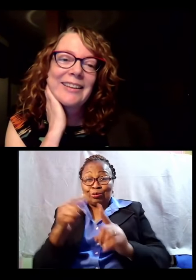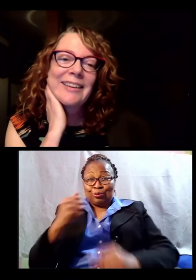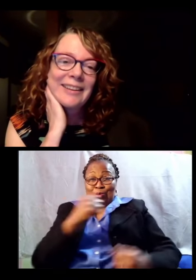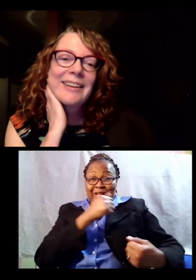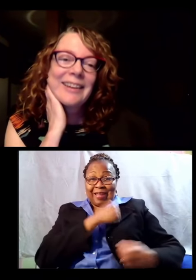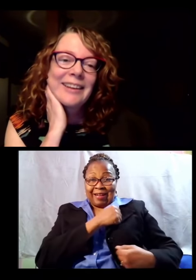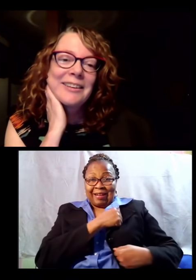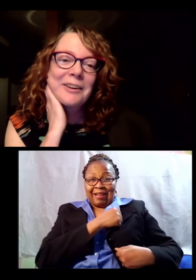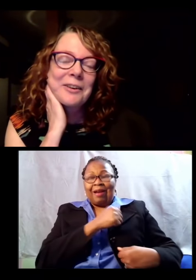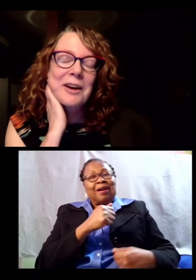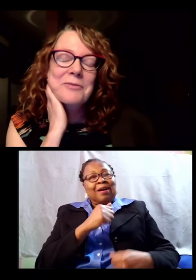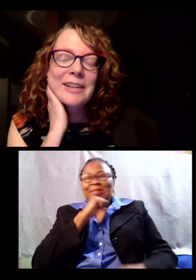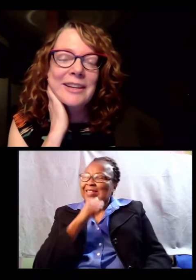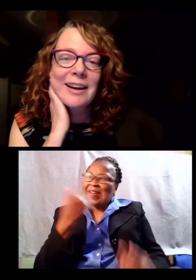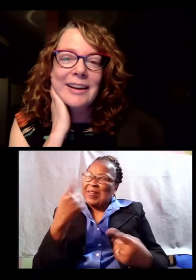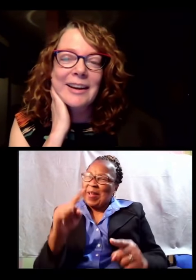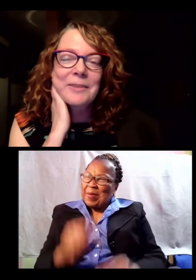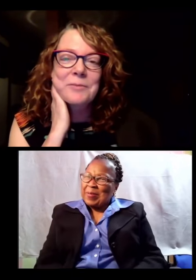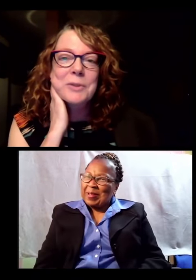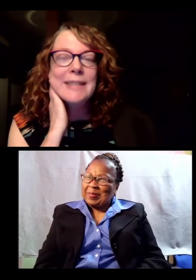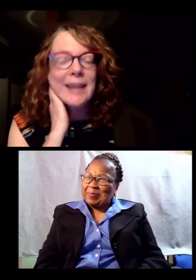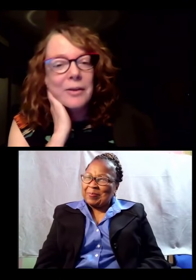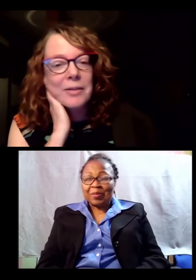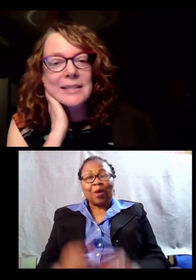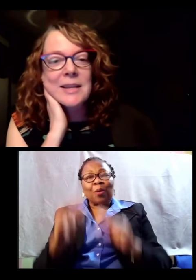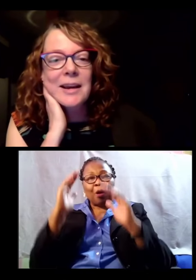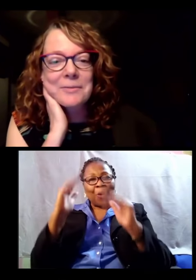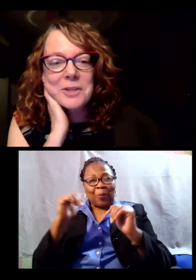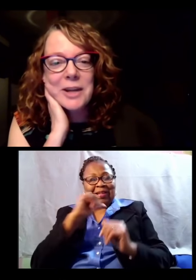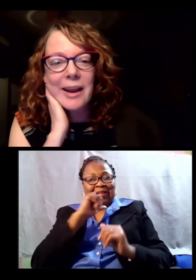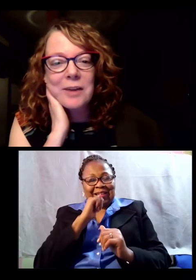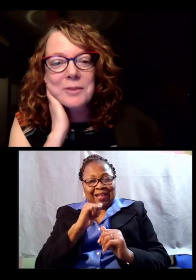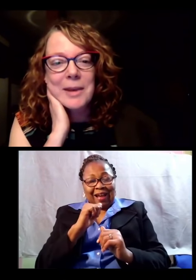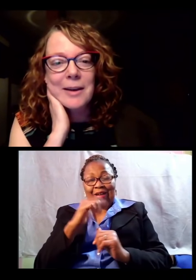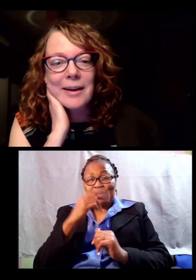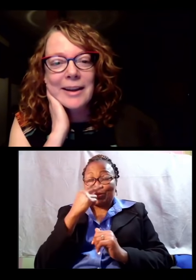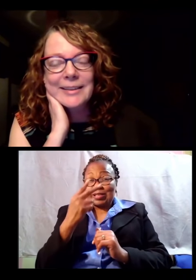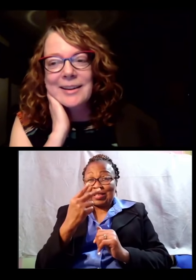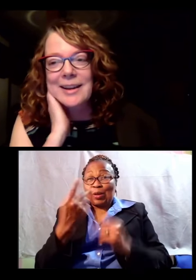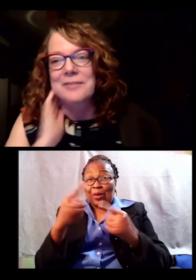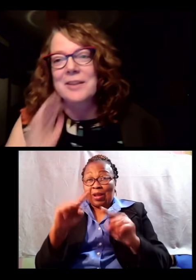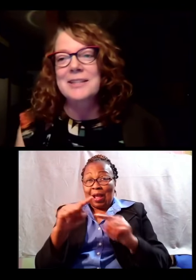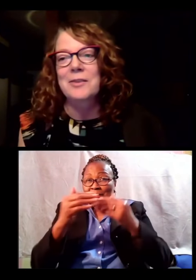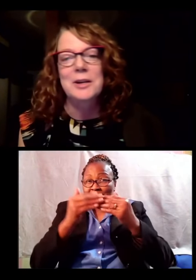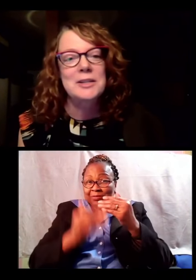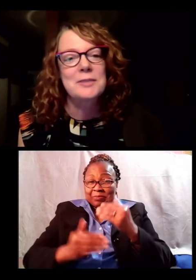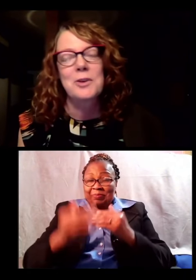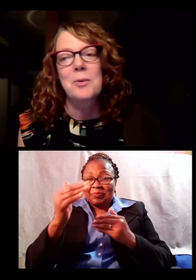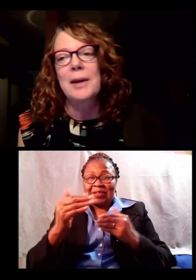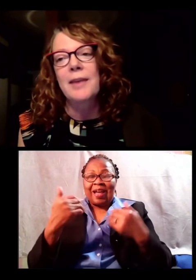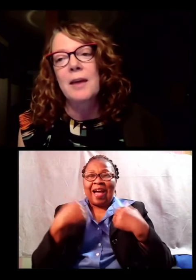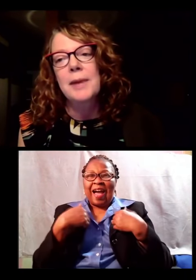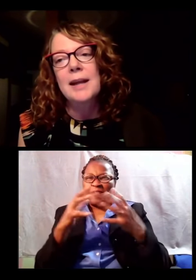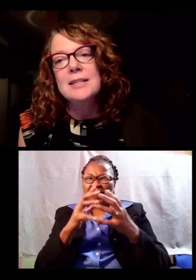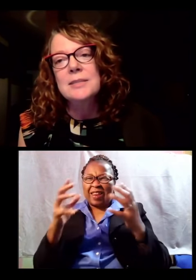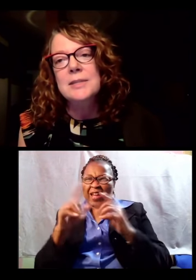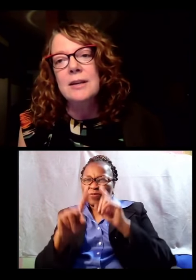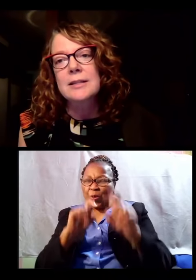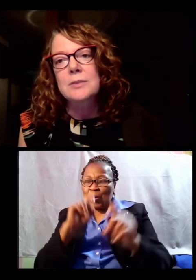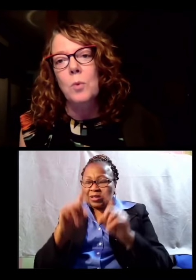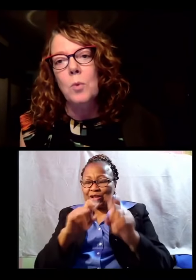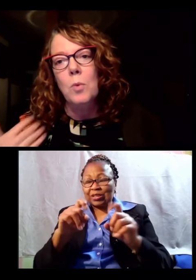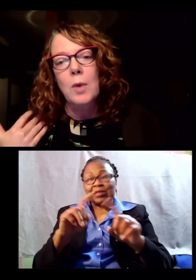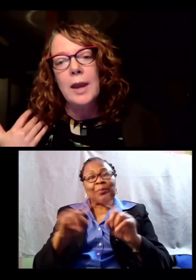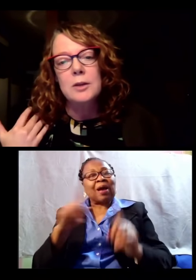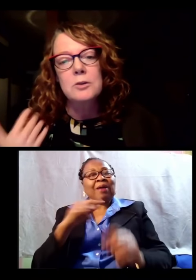happen. No, hopefully not. We'll see how things shake out from here. And I have lots of questions for you about that. But I just was